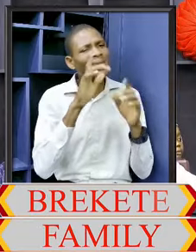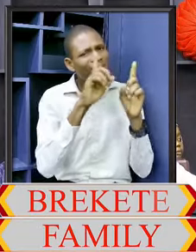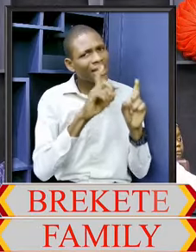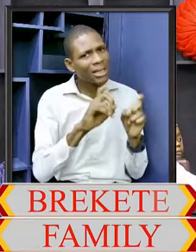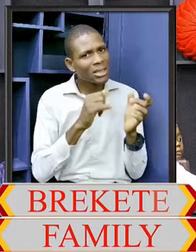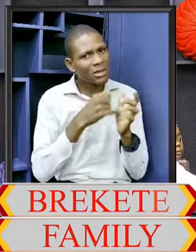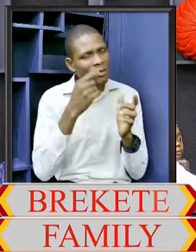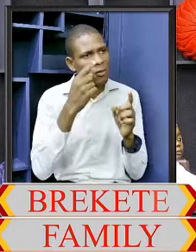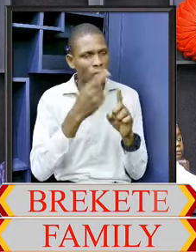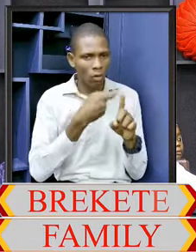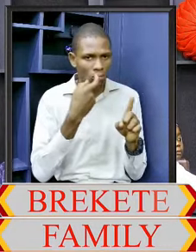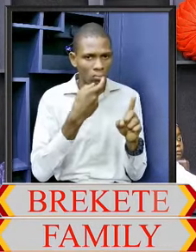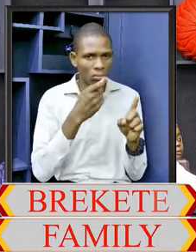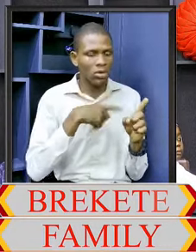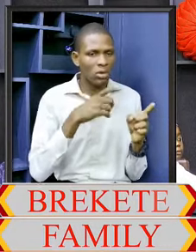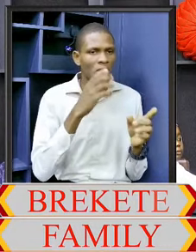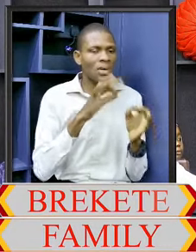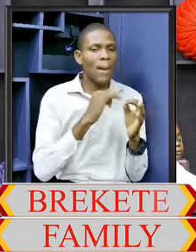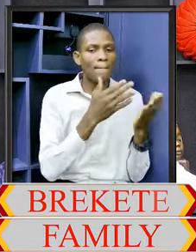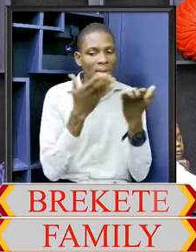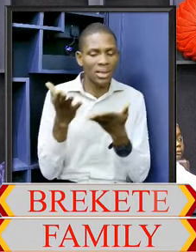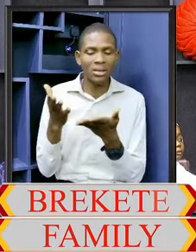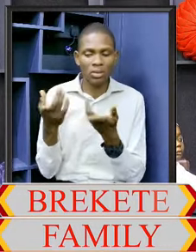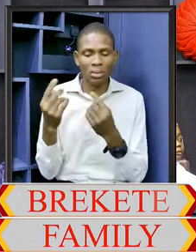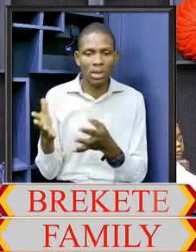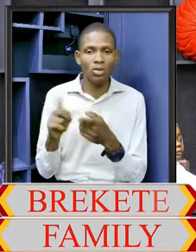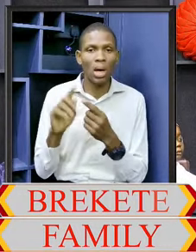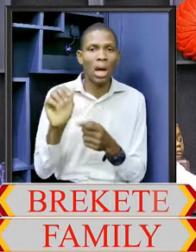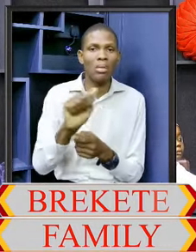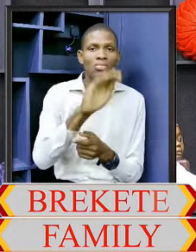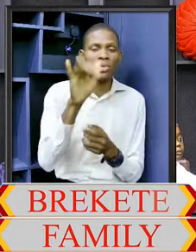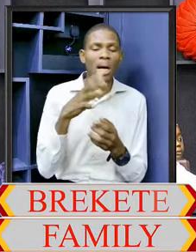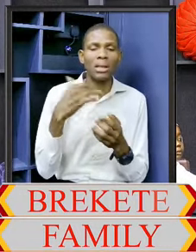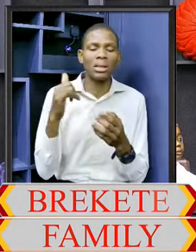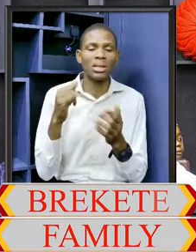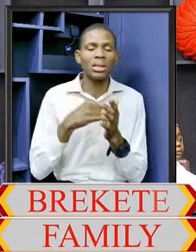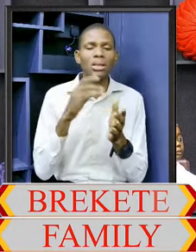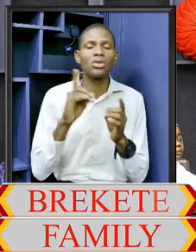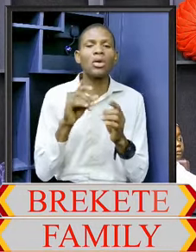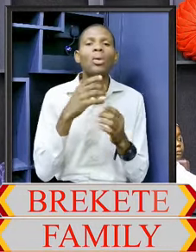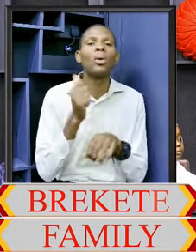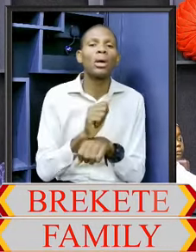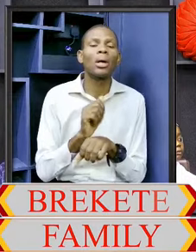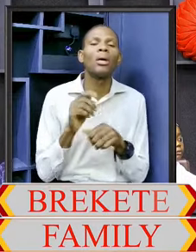If I bring and come here, they test them, it no work. What thing go happen?